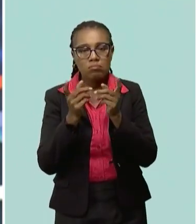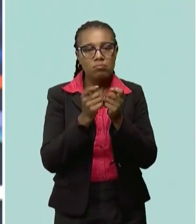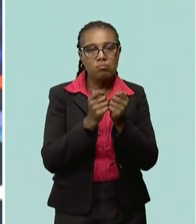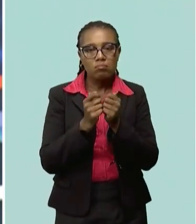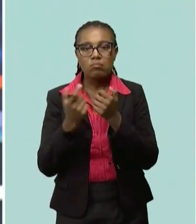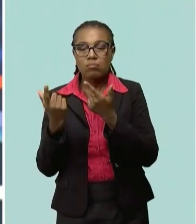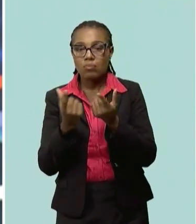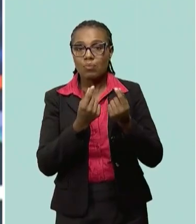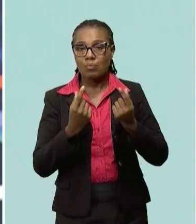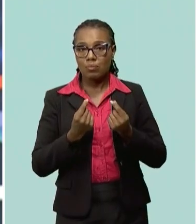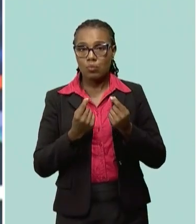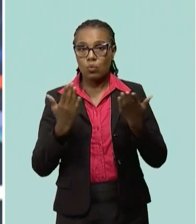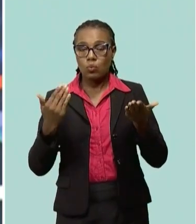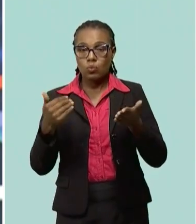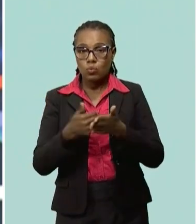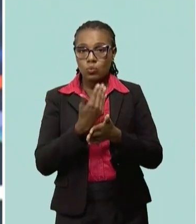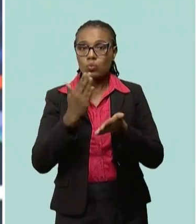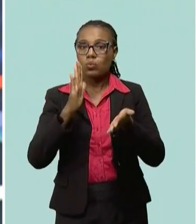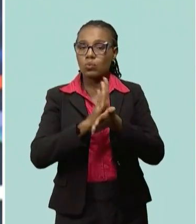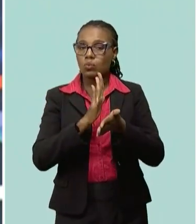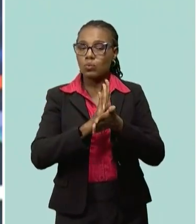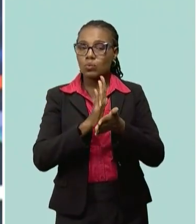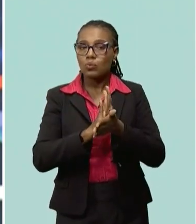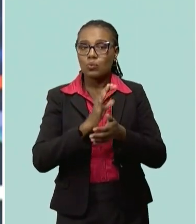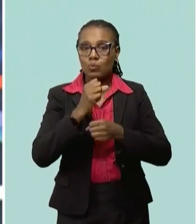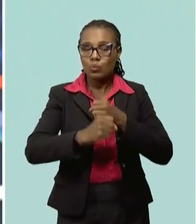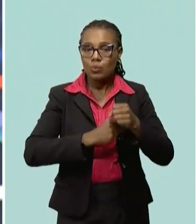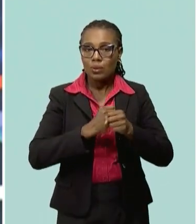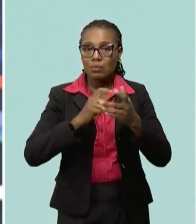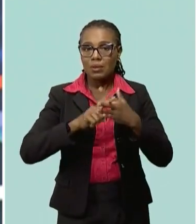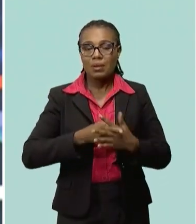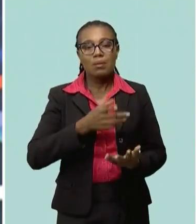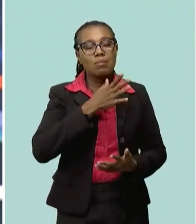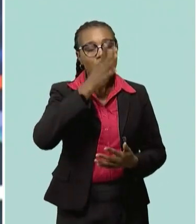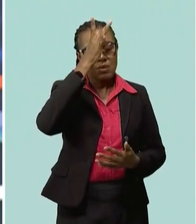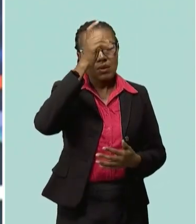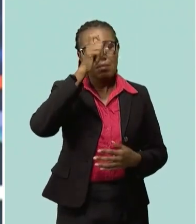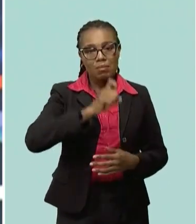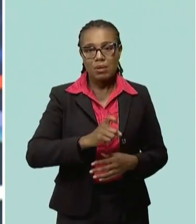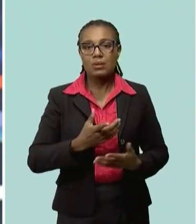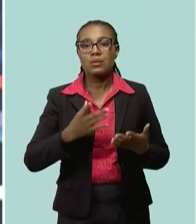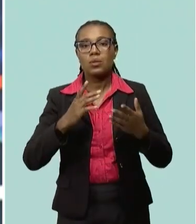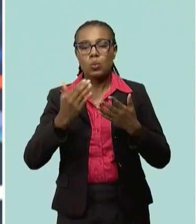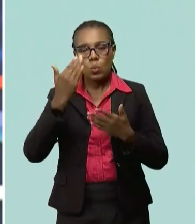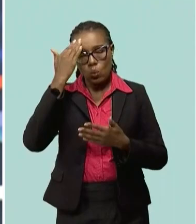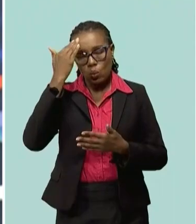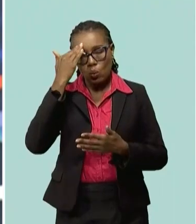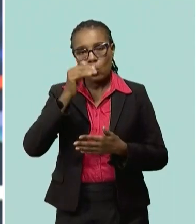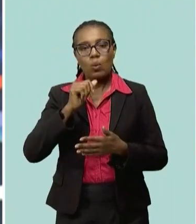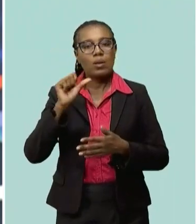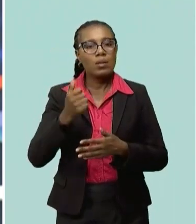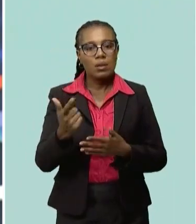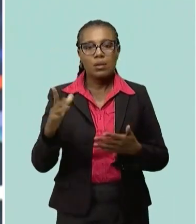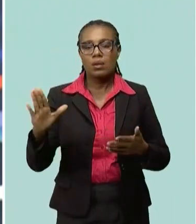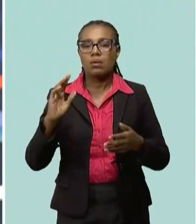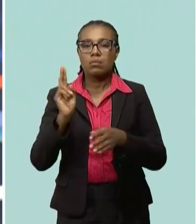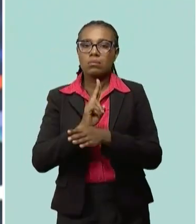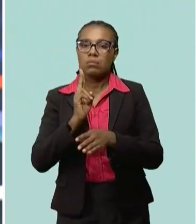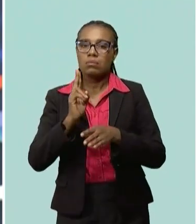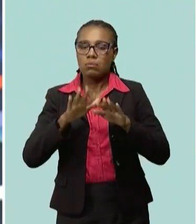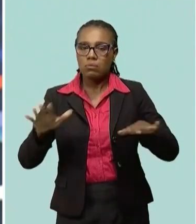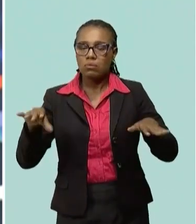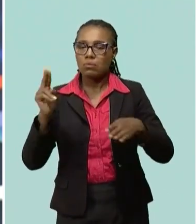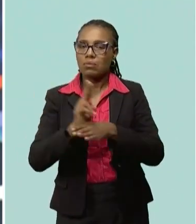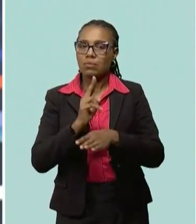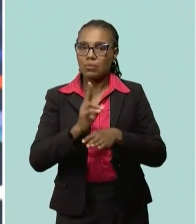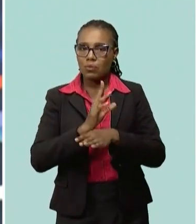avoid situations where they refuse to learn more about the digital spaces and technology their children use because they see it